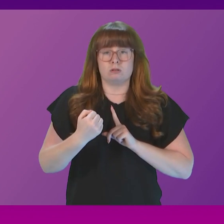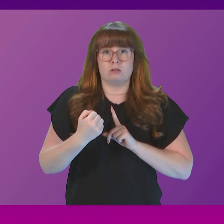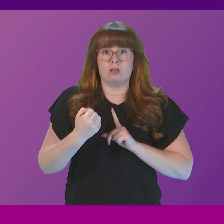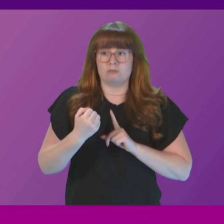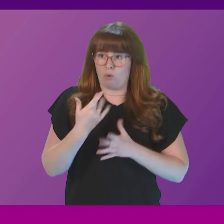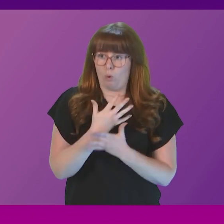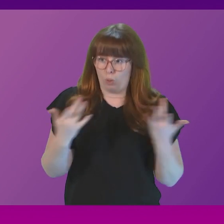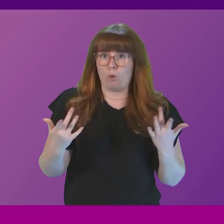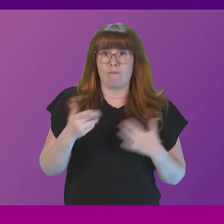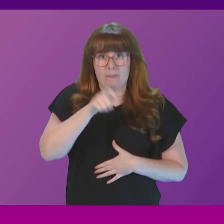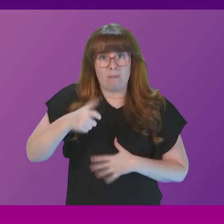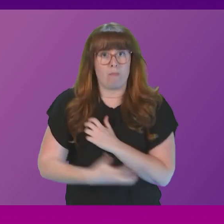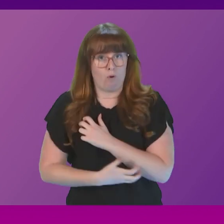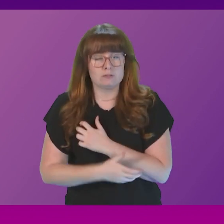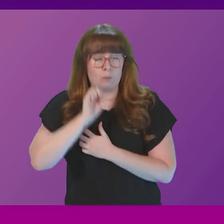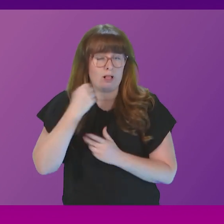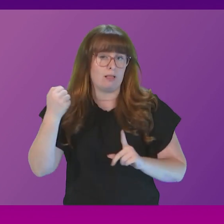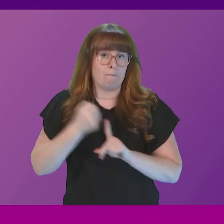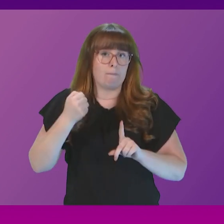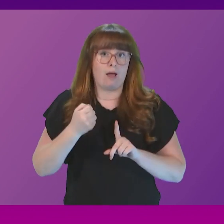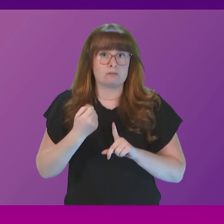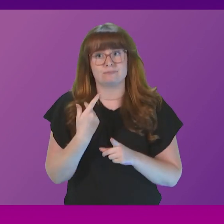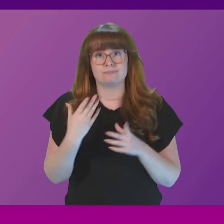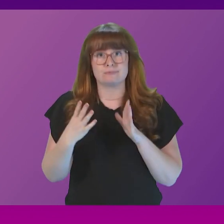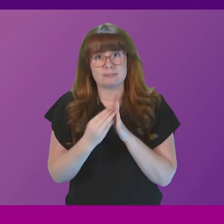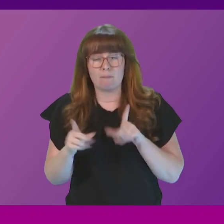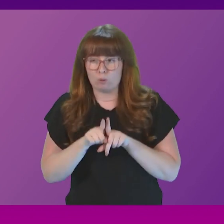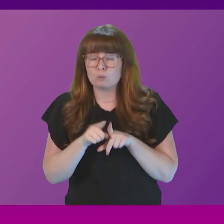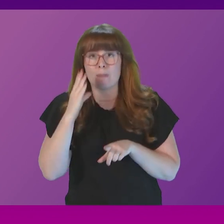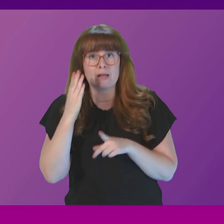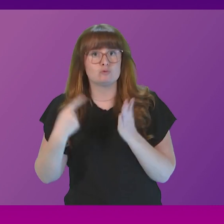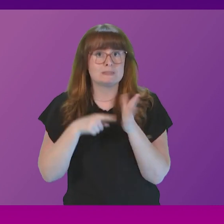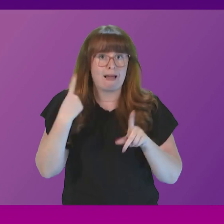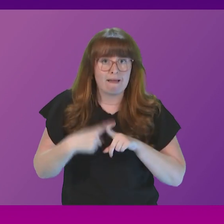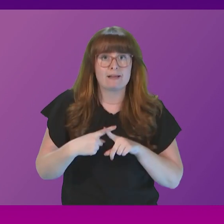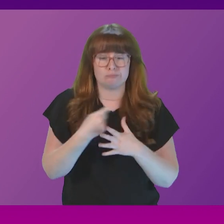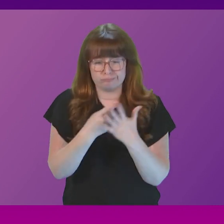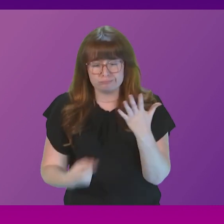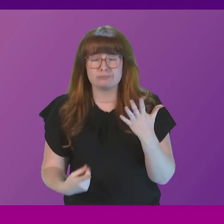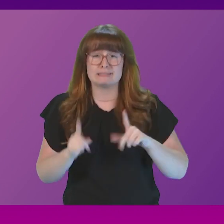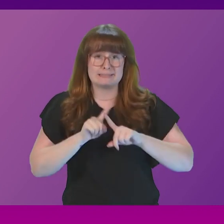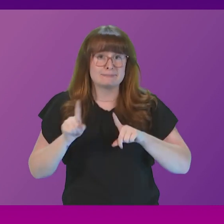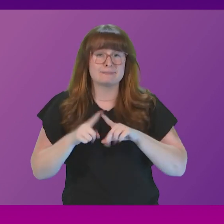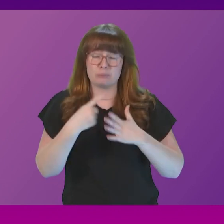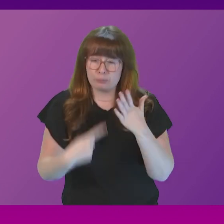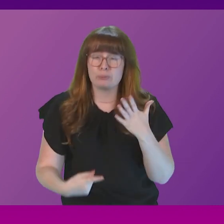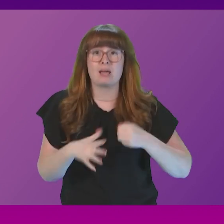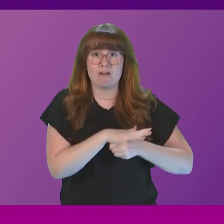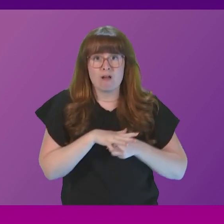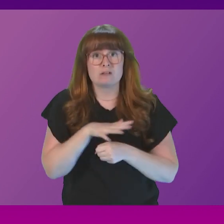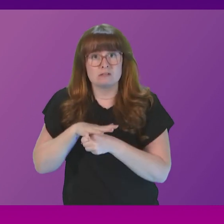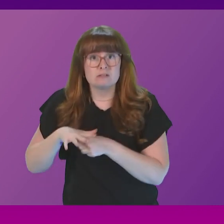relation to poverty, as well as, you know, the bedroom tax and so on and so forth. So there are many, many areas